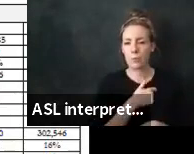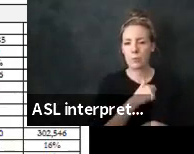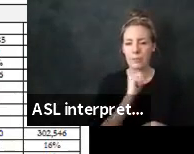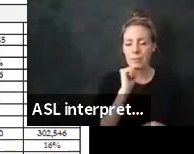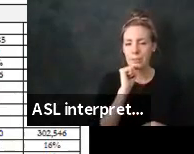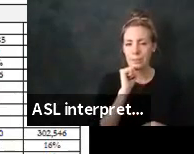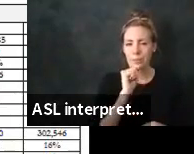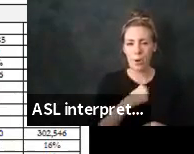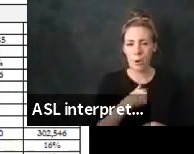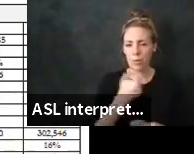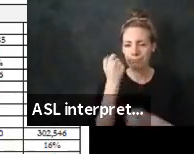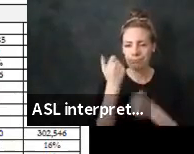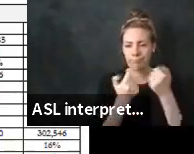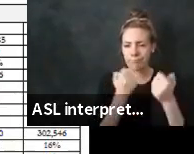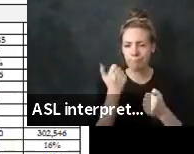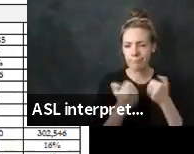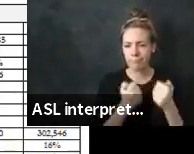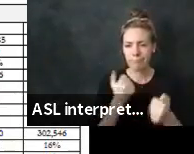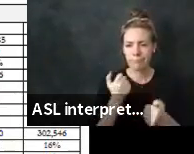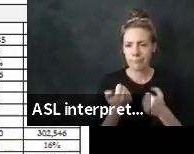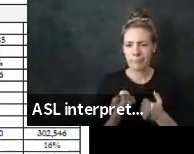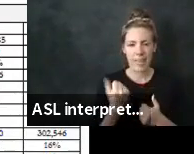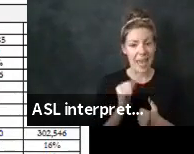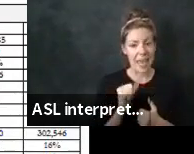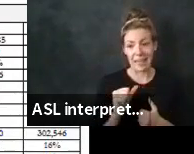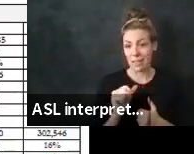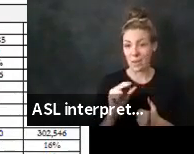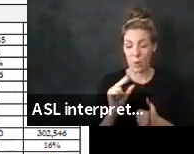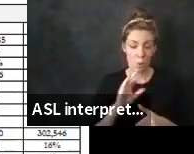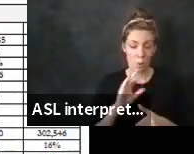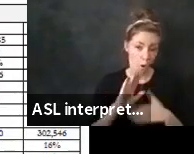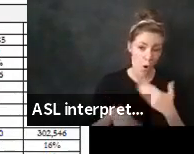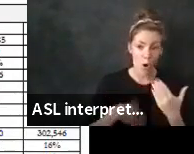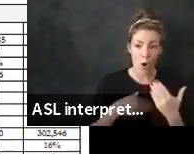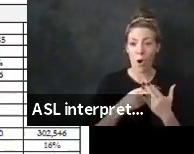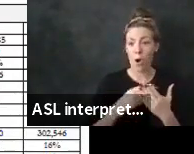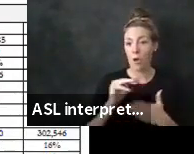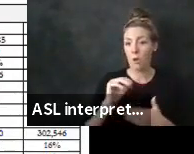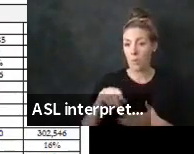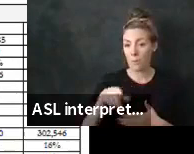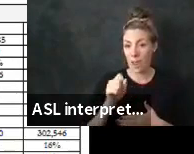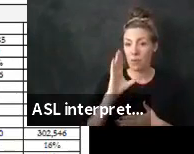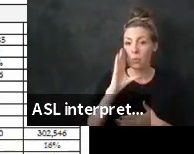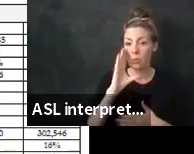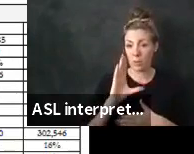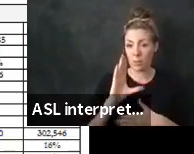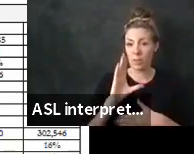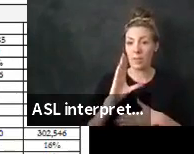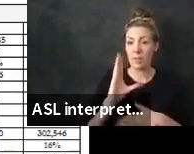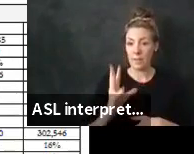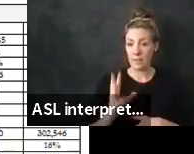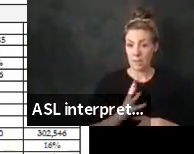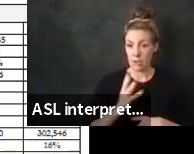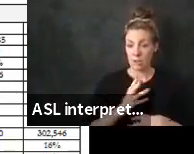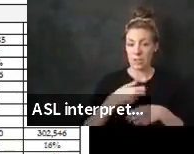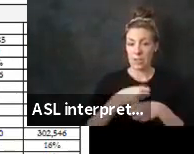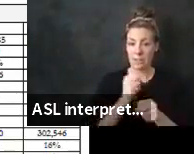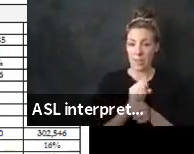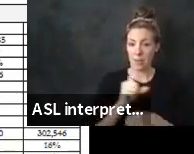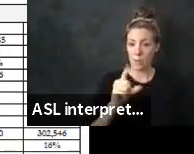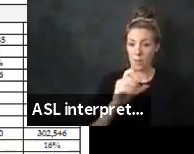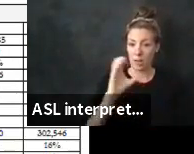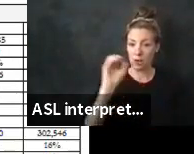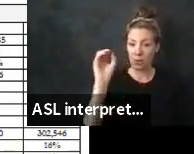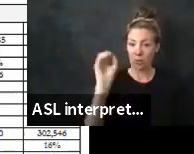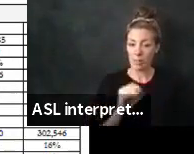As I mentioned, we do not weed out any maps or eliminate any maps. All maps that are submitted are drawn up. It's a 100%